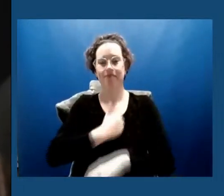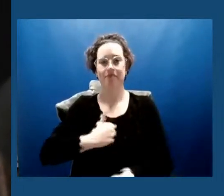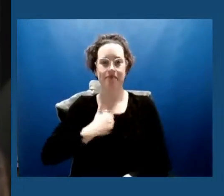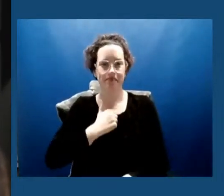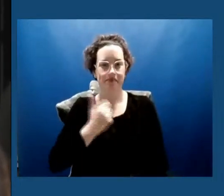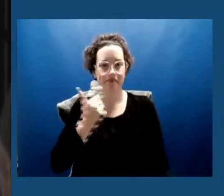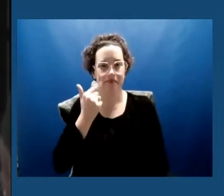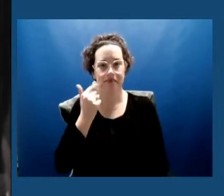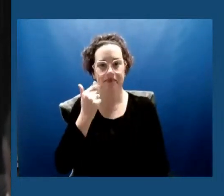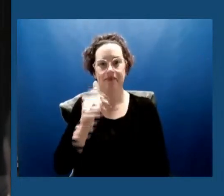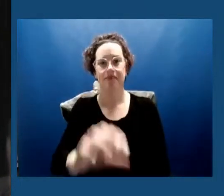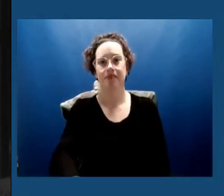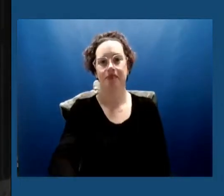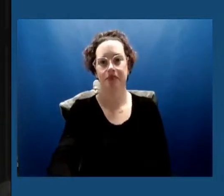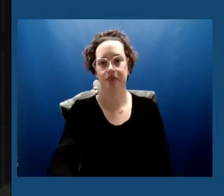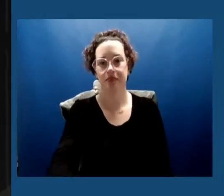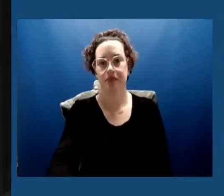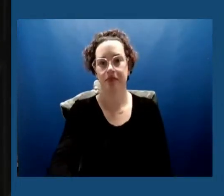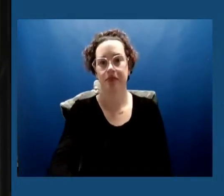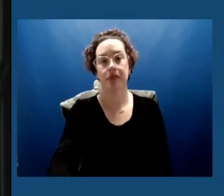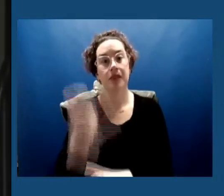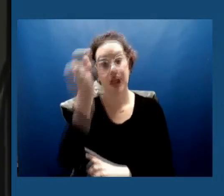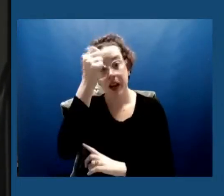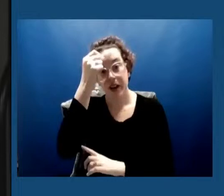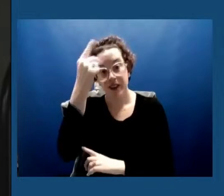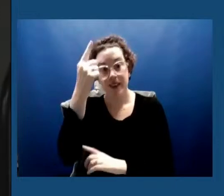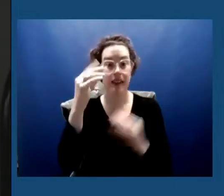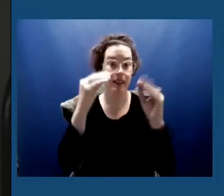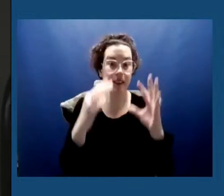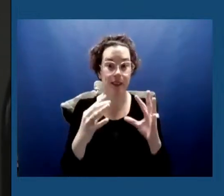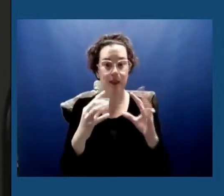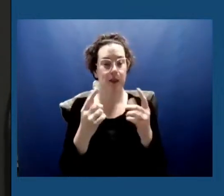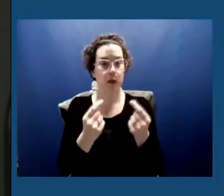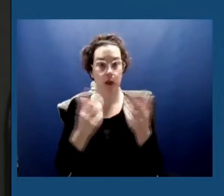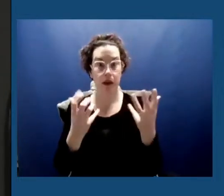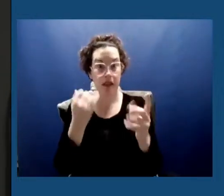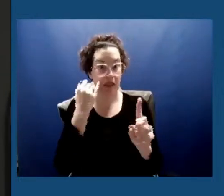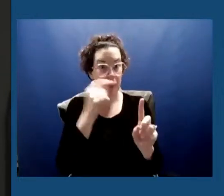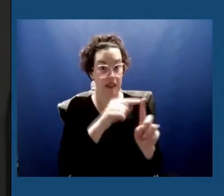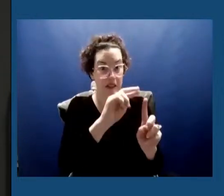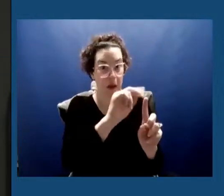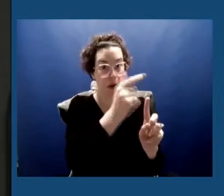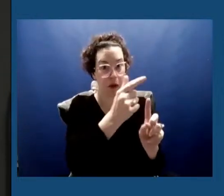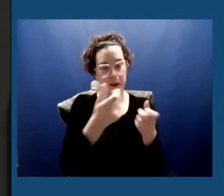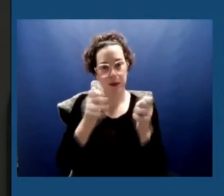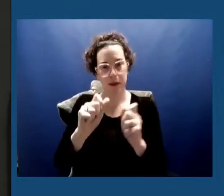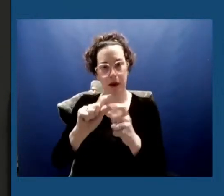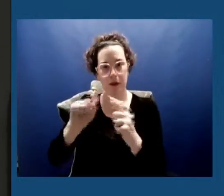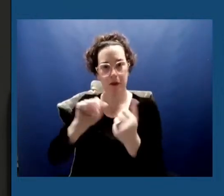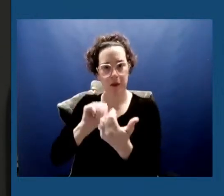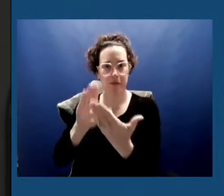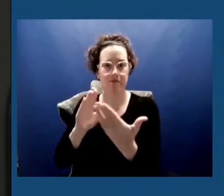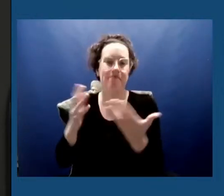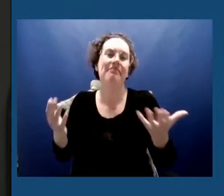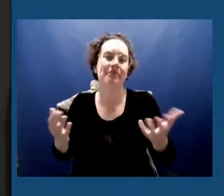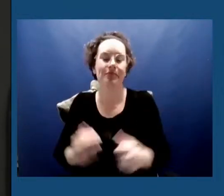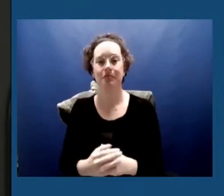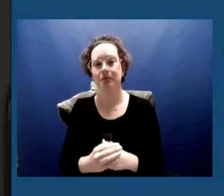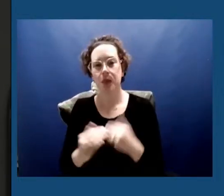This is who teachers are. We're like, okay, if that doesn't work, let's do it this way. So I want